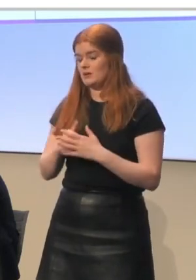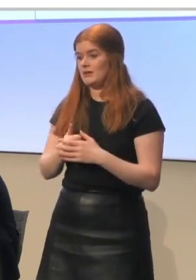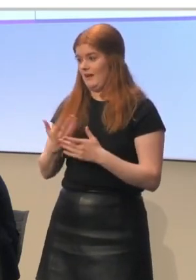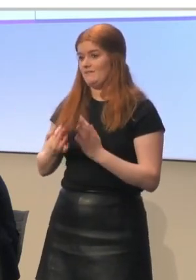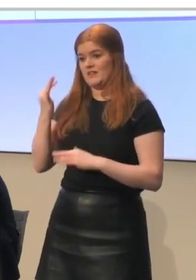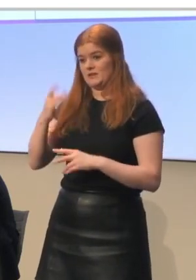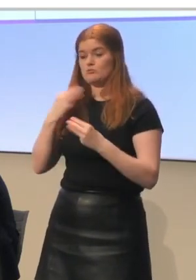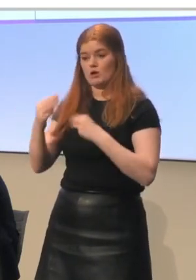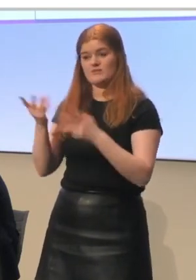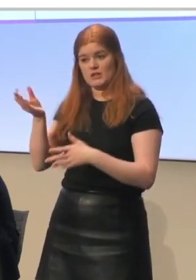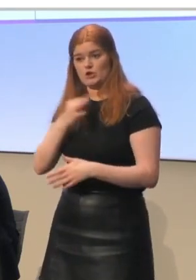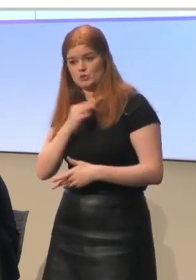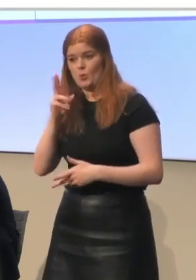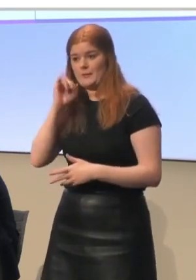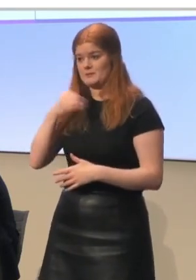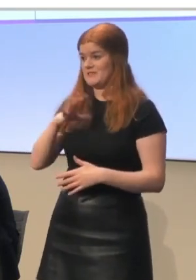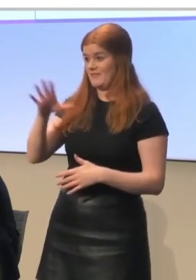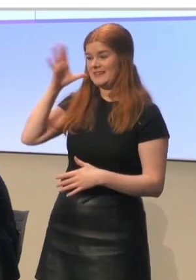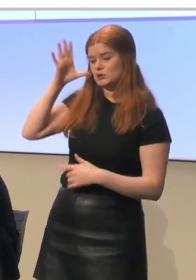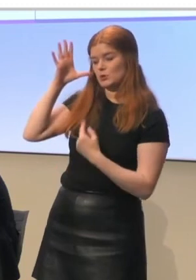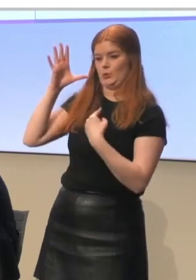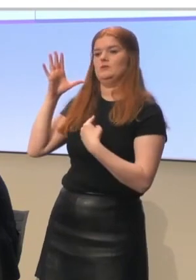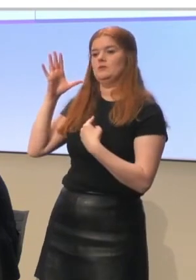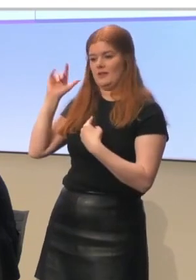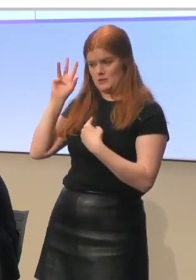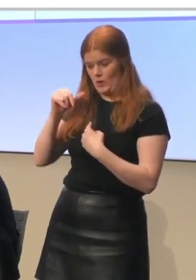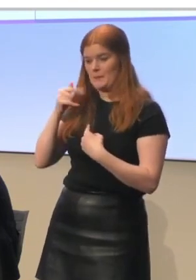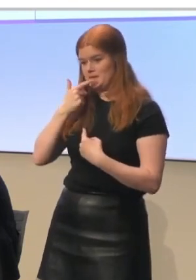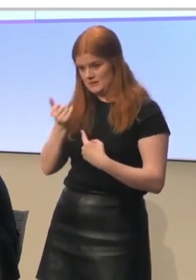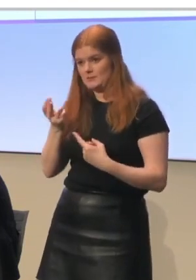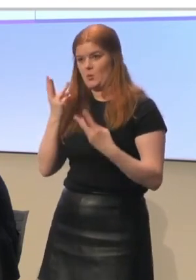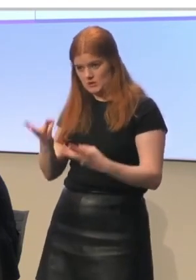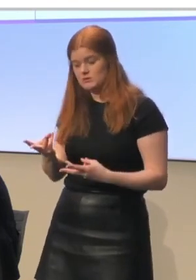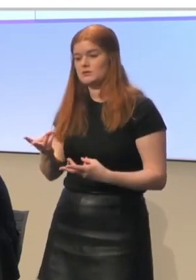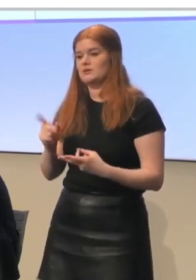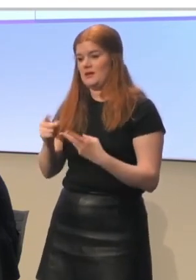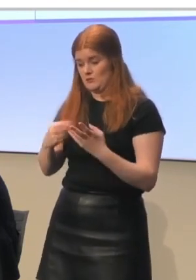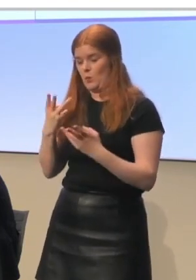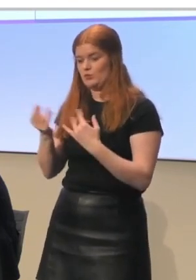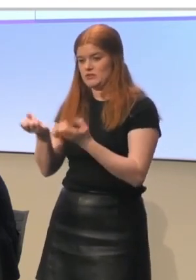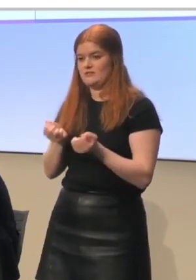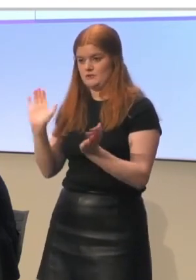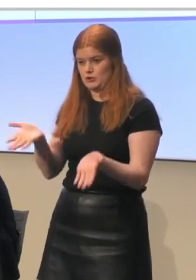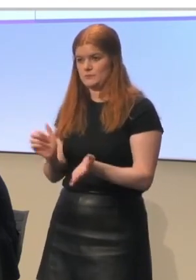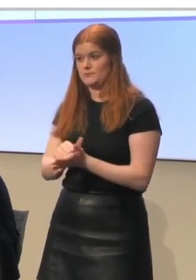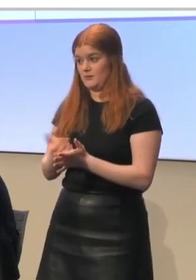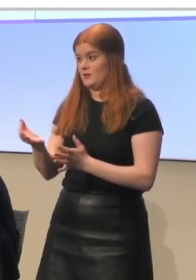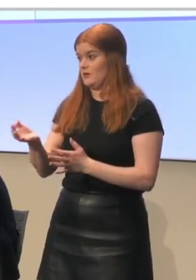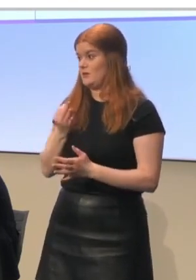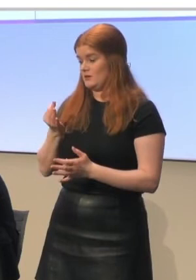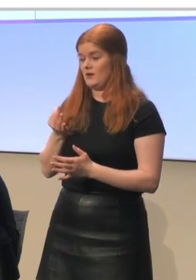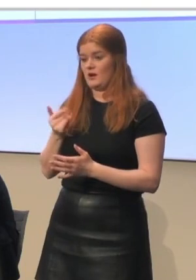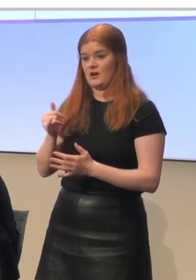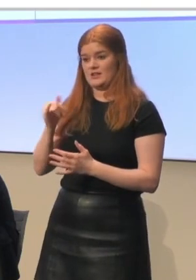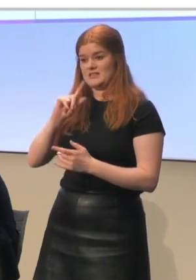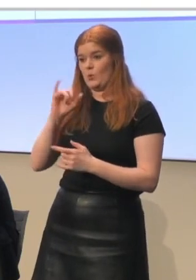that process quite good because I was listened to. That is what I said I wanted, and it's what we got. He got his extra year at school. He